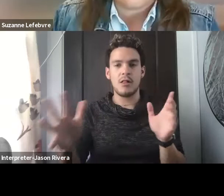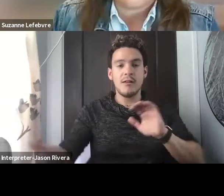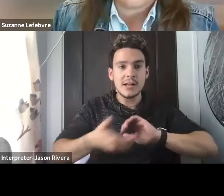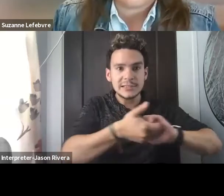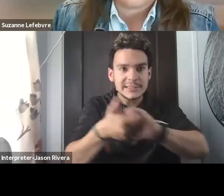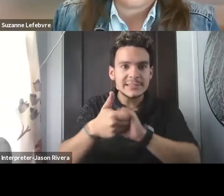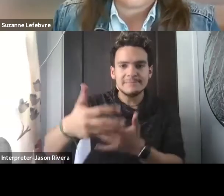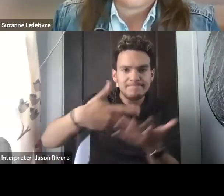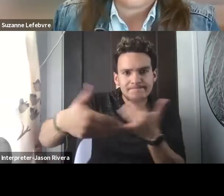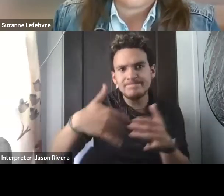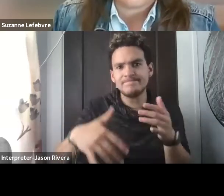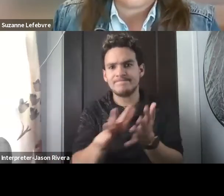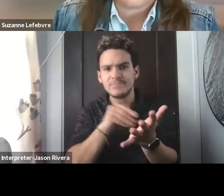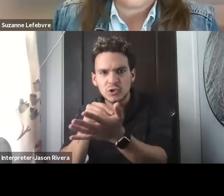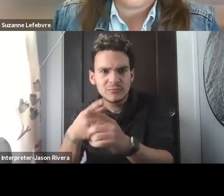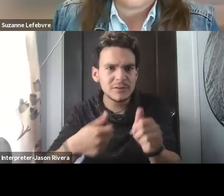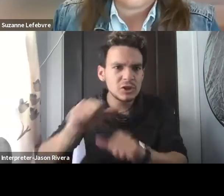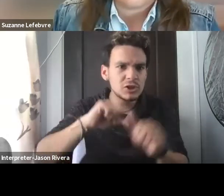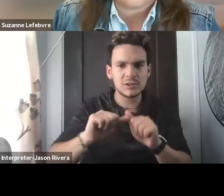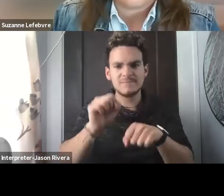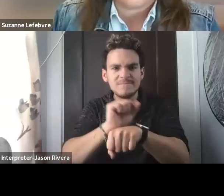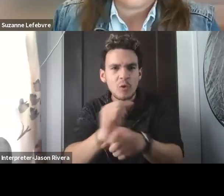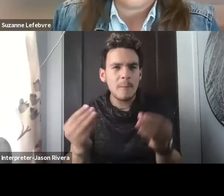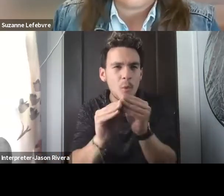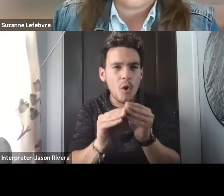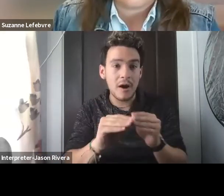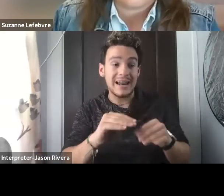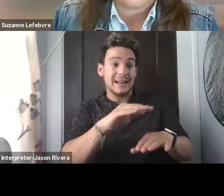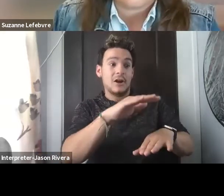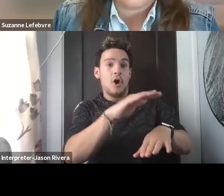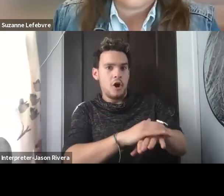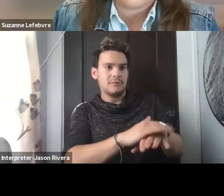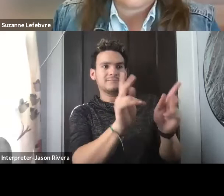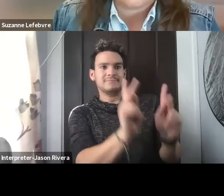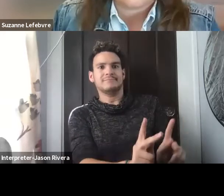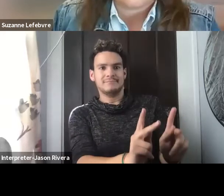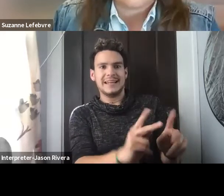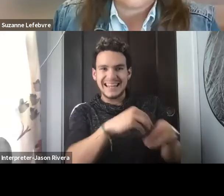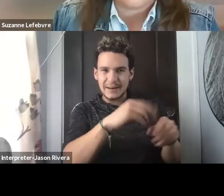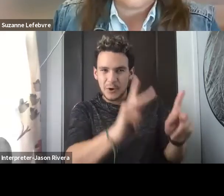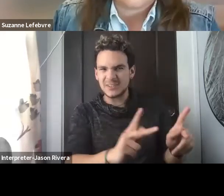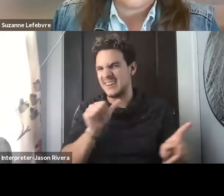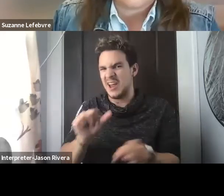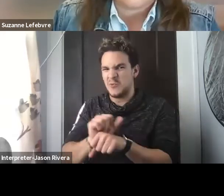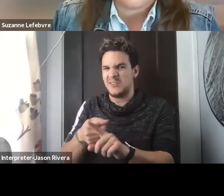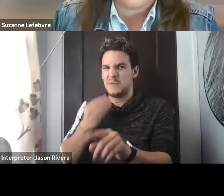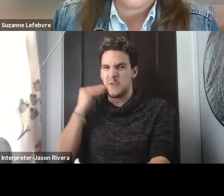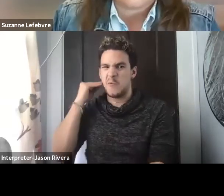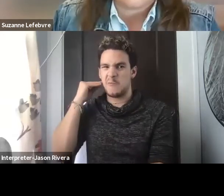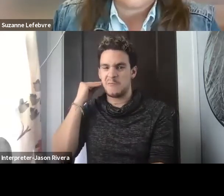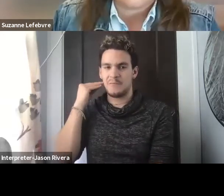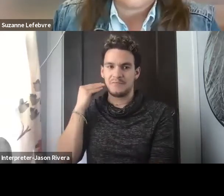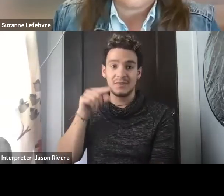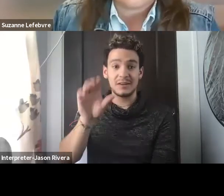collaborate, and be much more productive on that basis rather than working at home. These